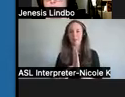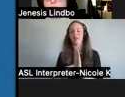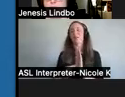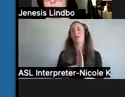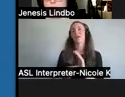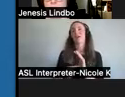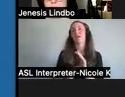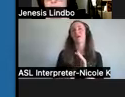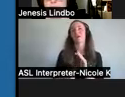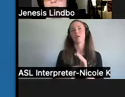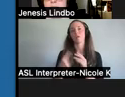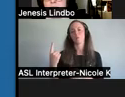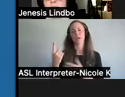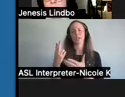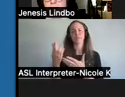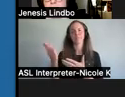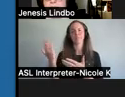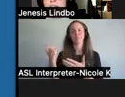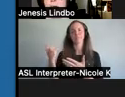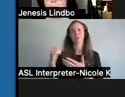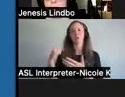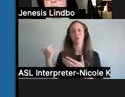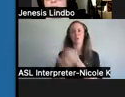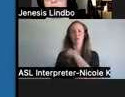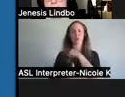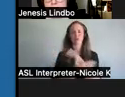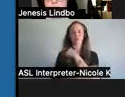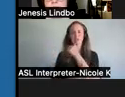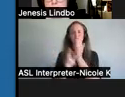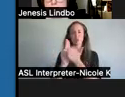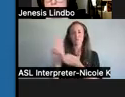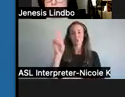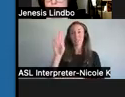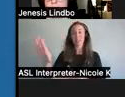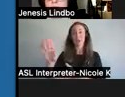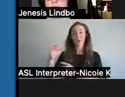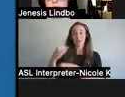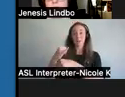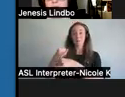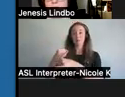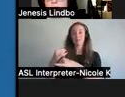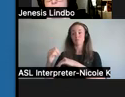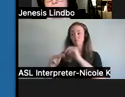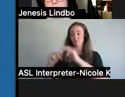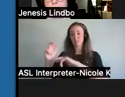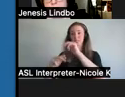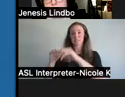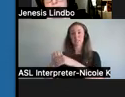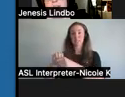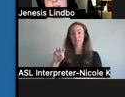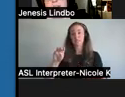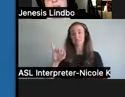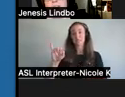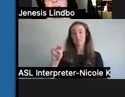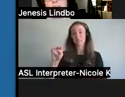the universities in another country built their campus in Minecraft so they could have players come and